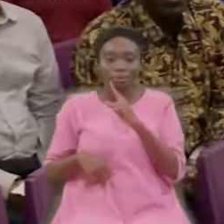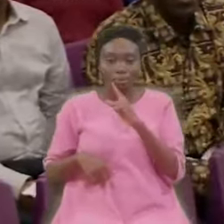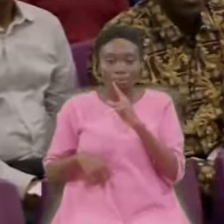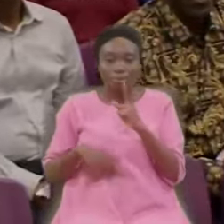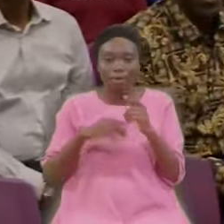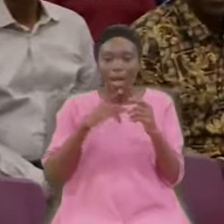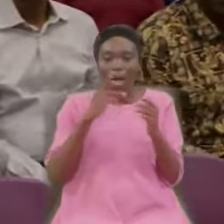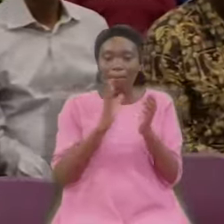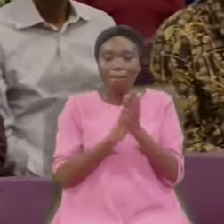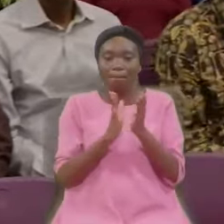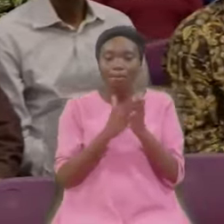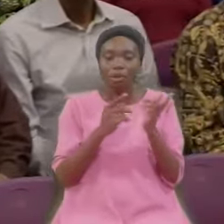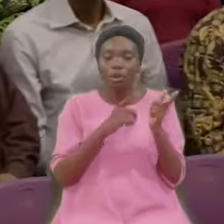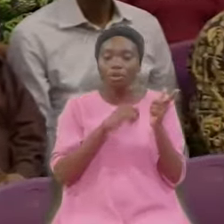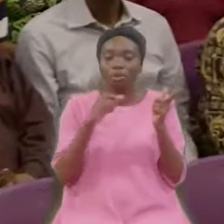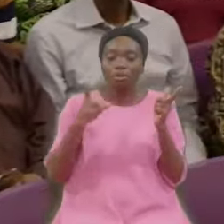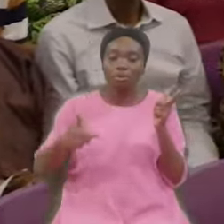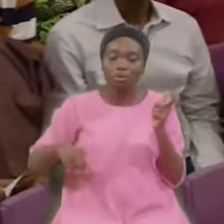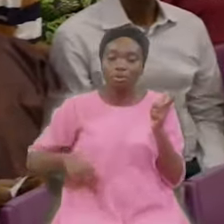Praise the Lord.